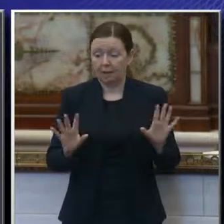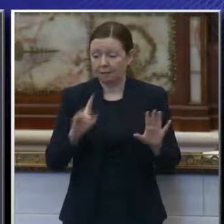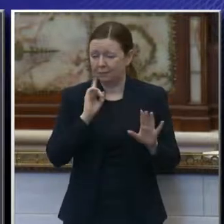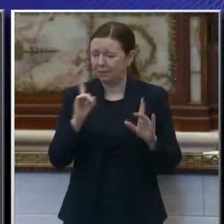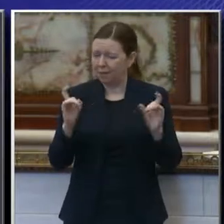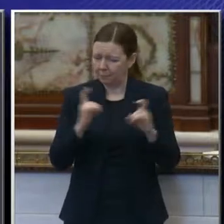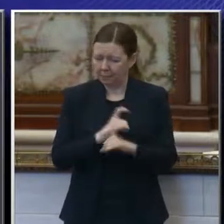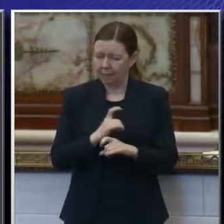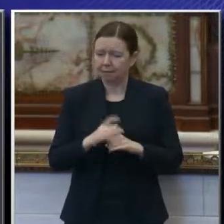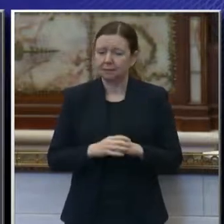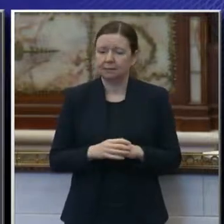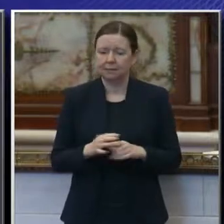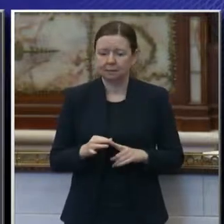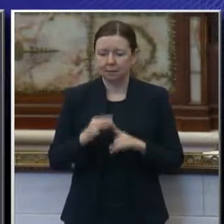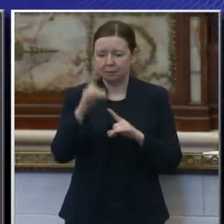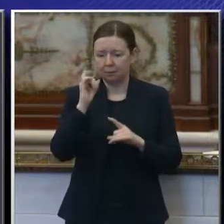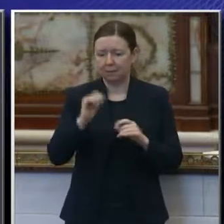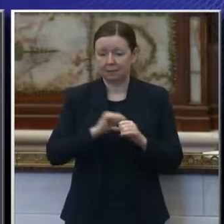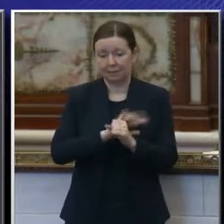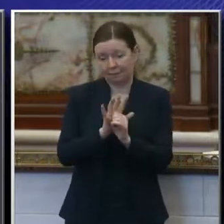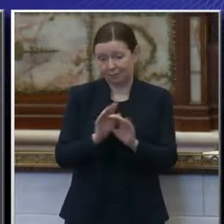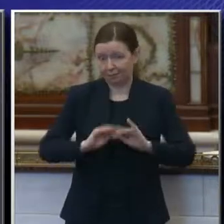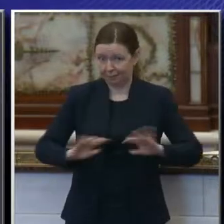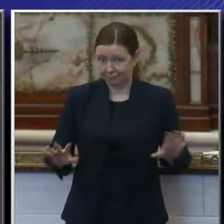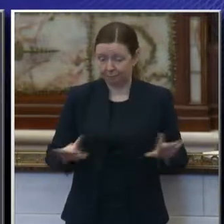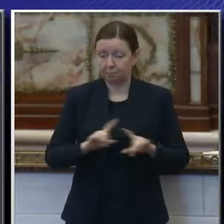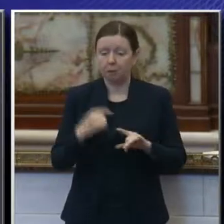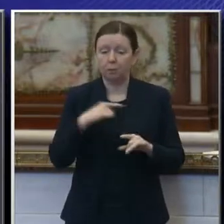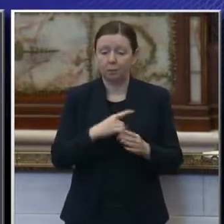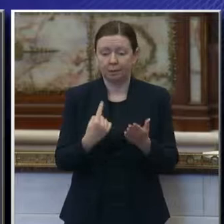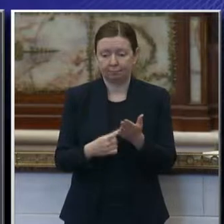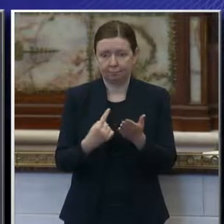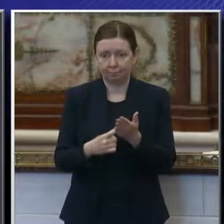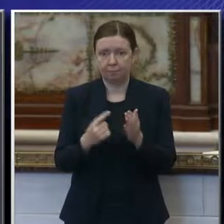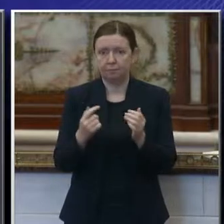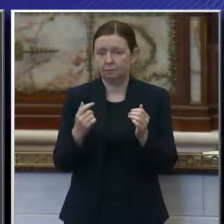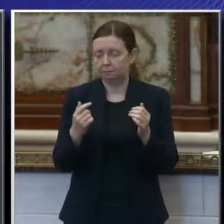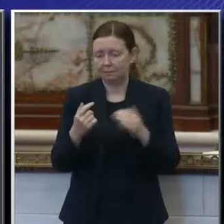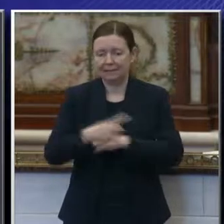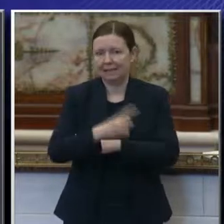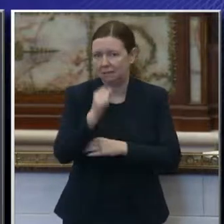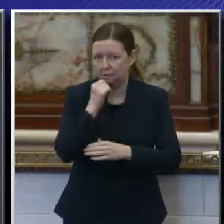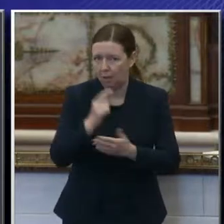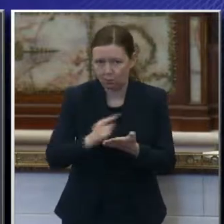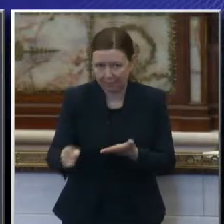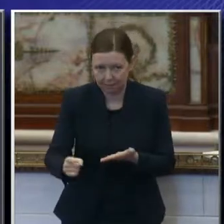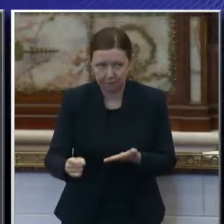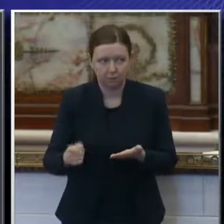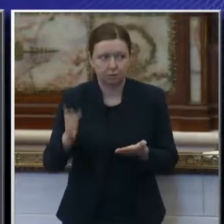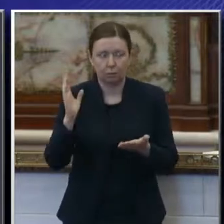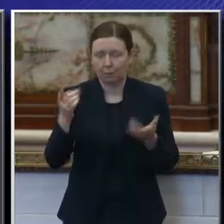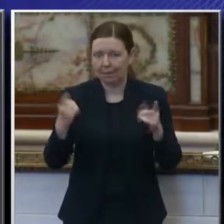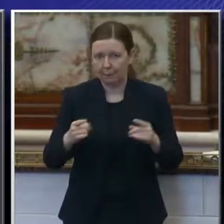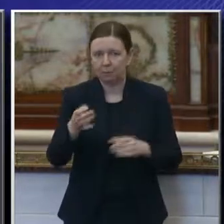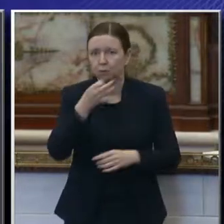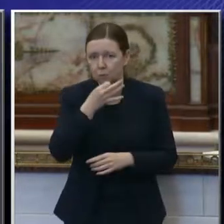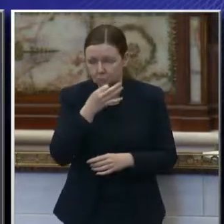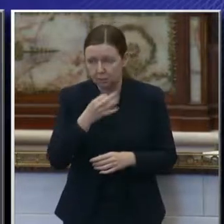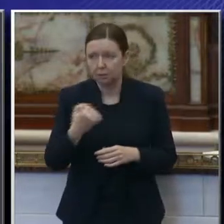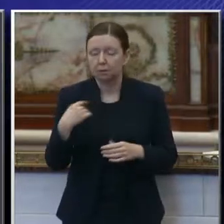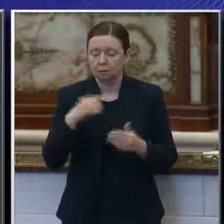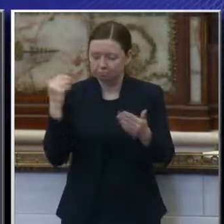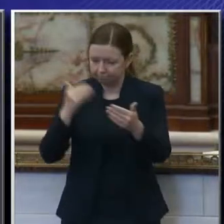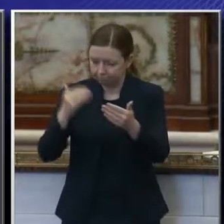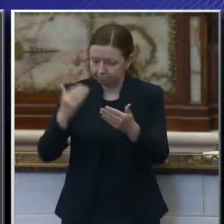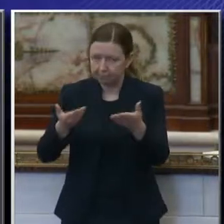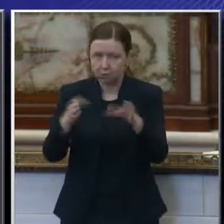complex, especially due to the pandemic. But we are talking now days, not weeks. So I just want to clarify that. We're getting very